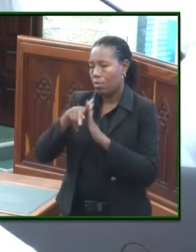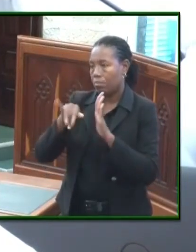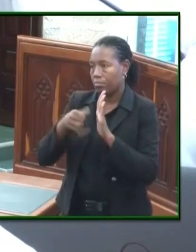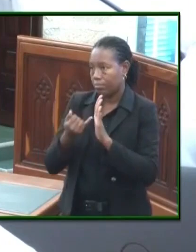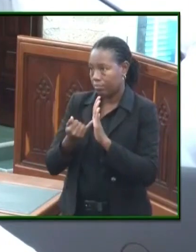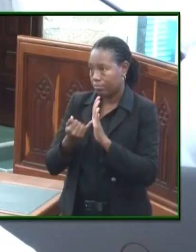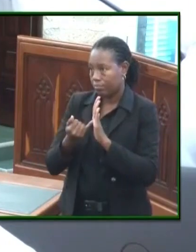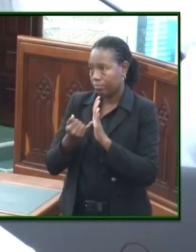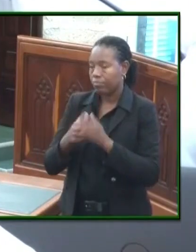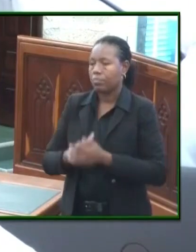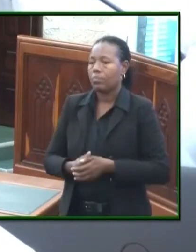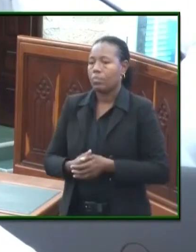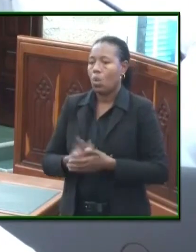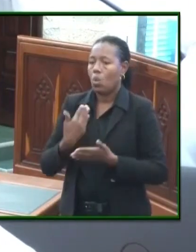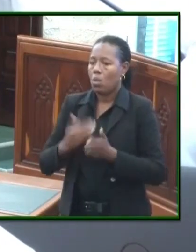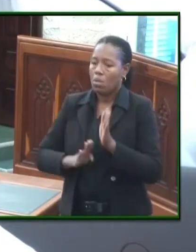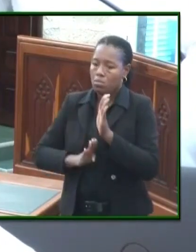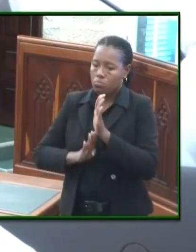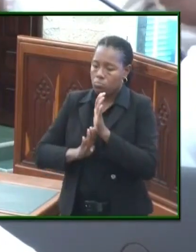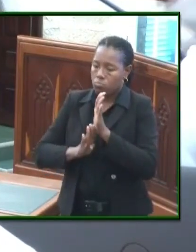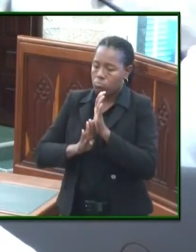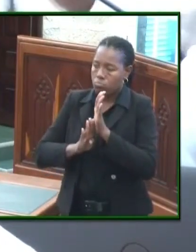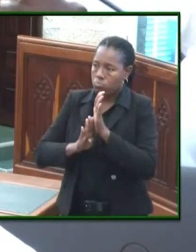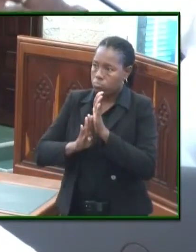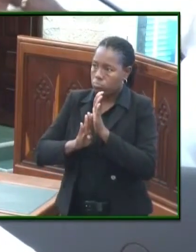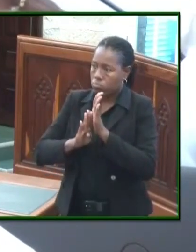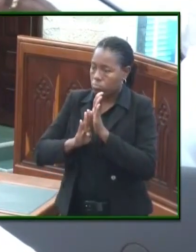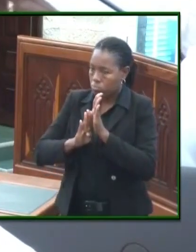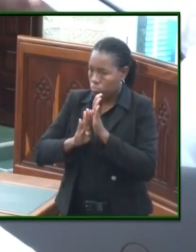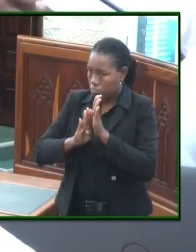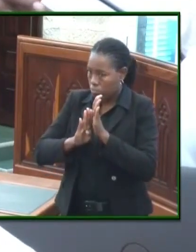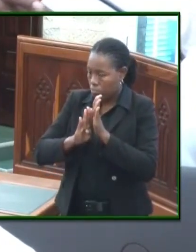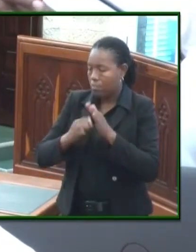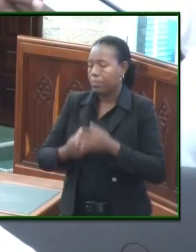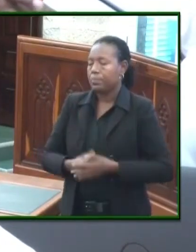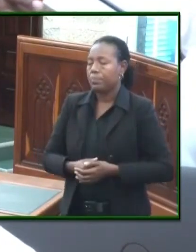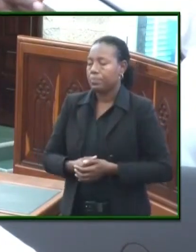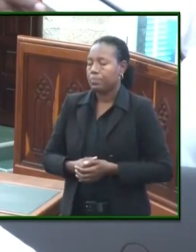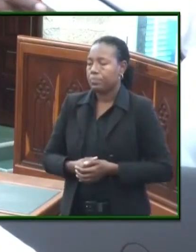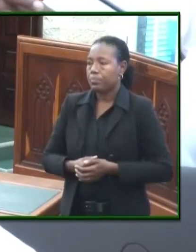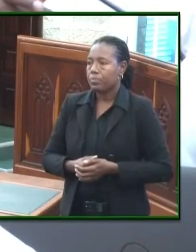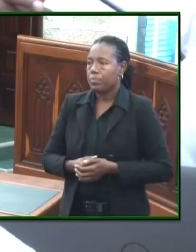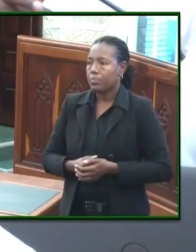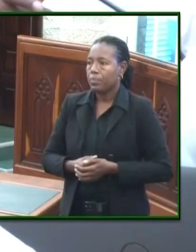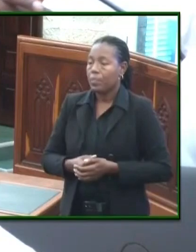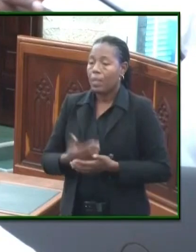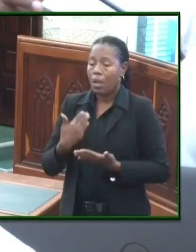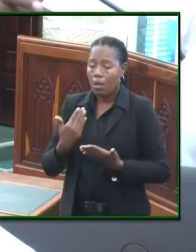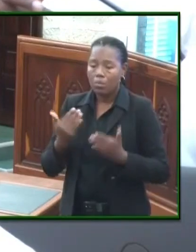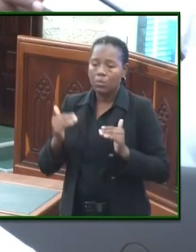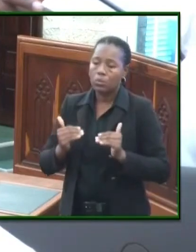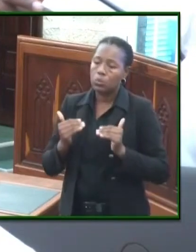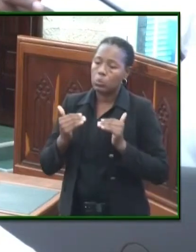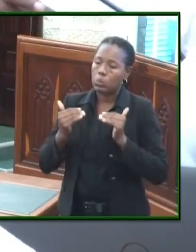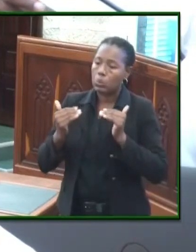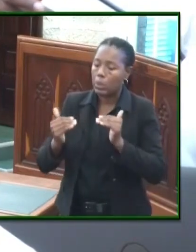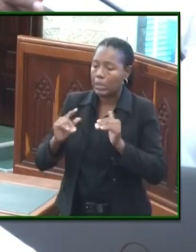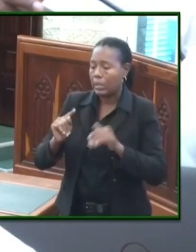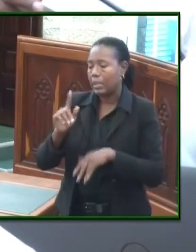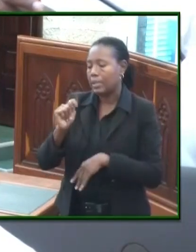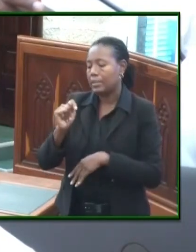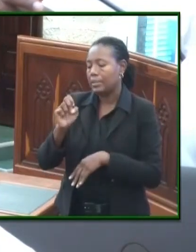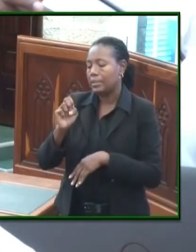We had been pretty much advanced along that line, and we were on the process of going towards